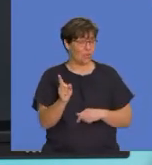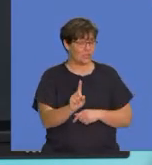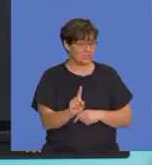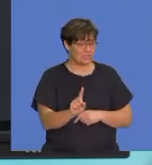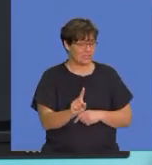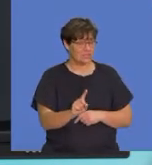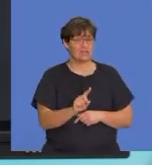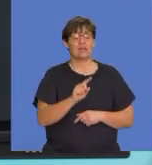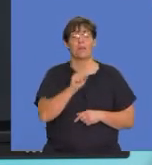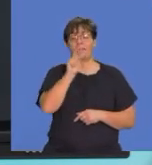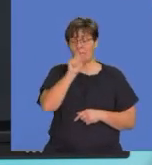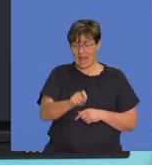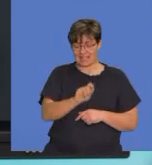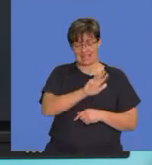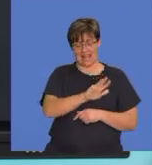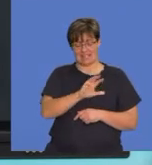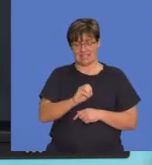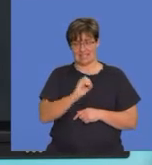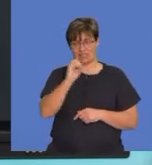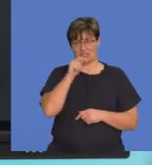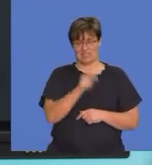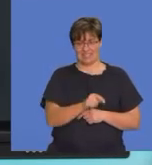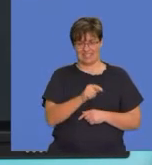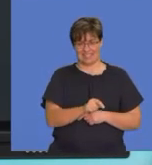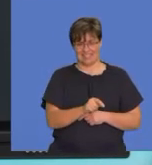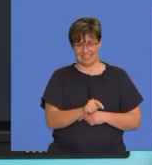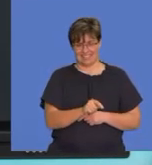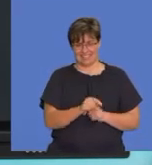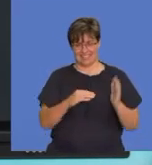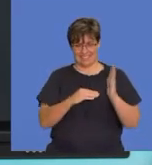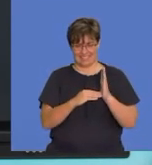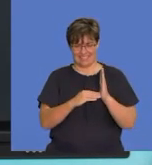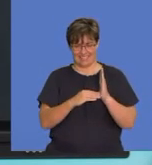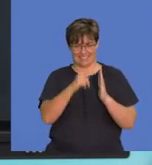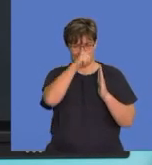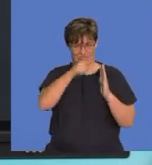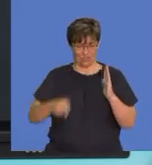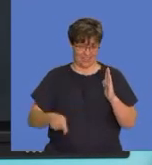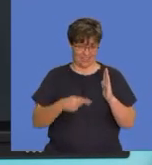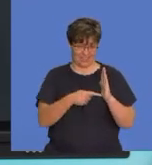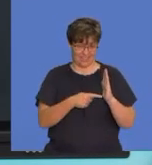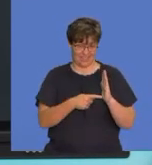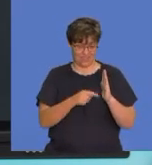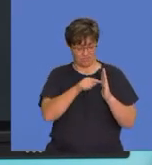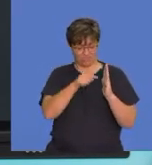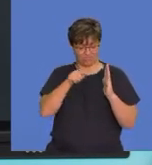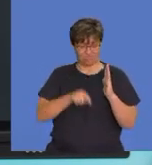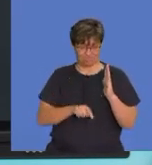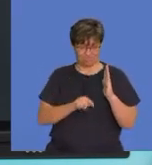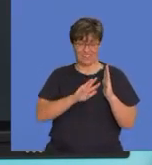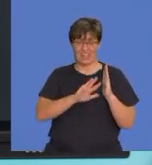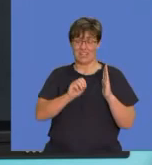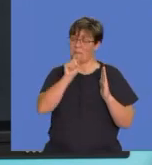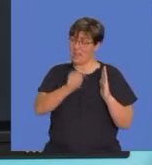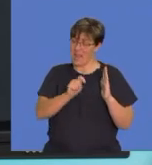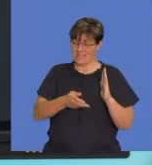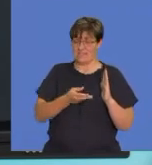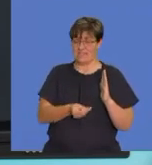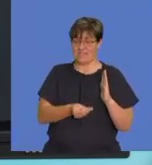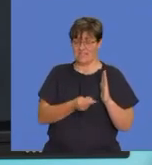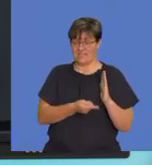But what must be the condition? It must be a 90 degrees a triangle, right? So there must